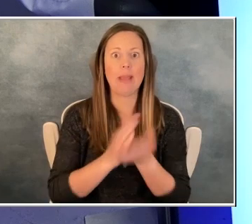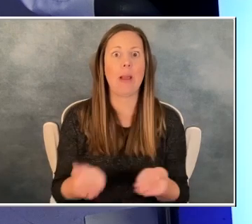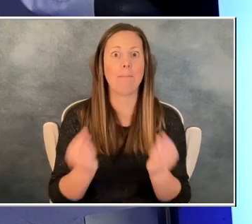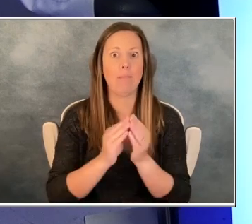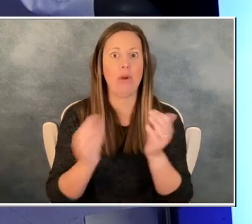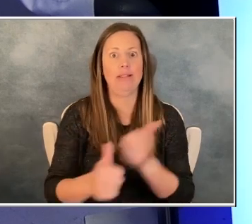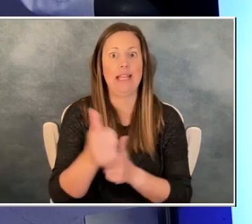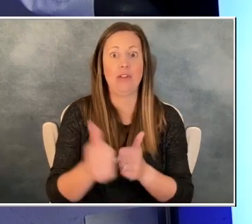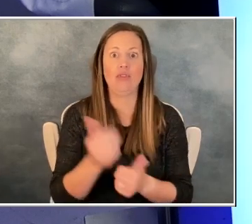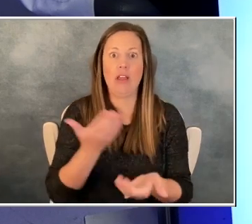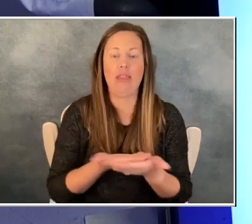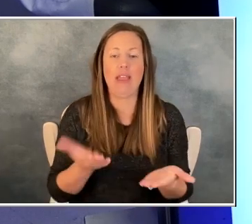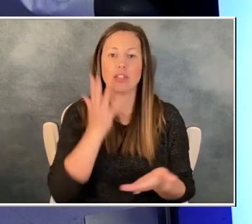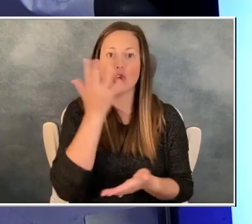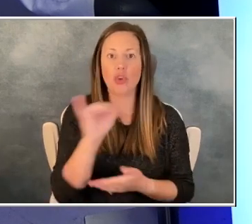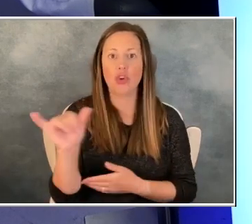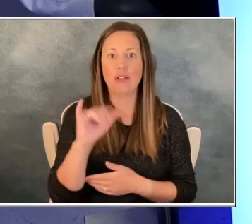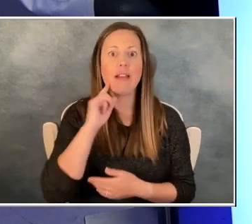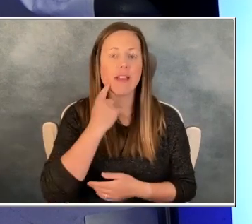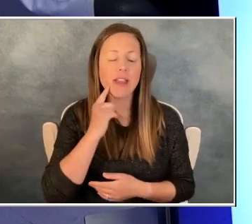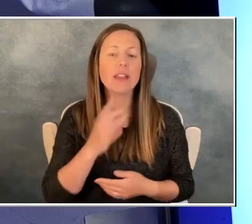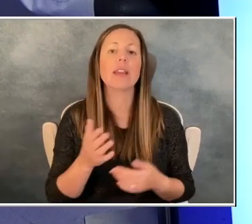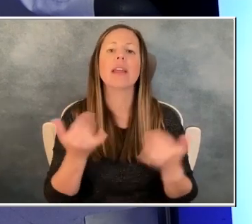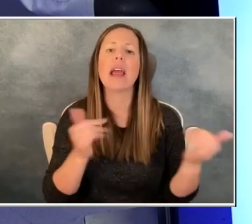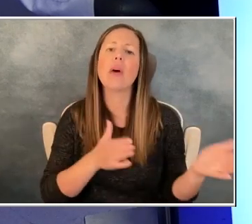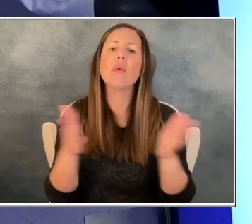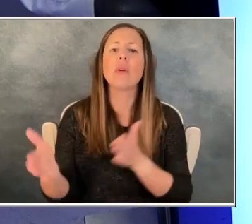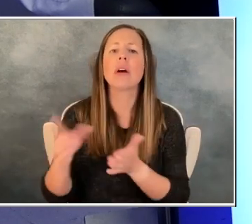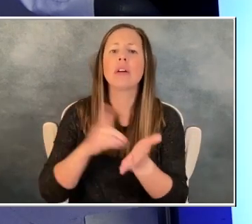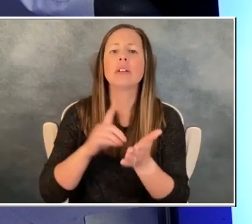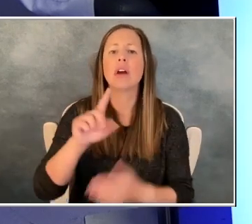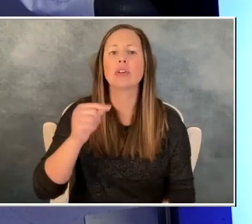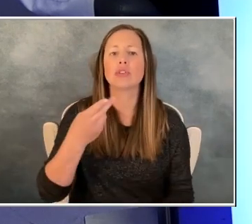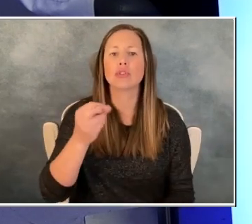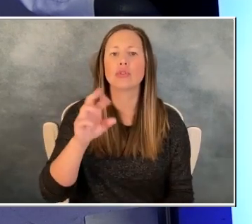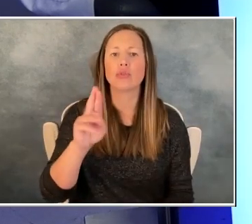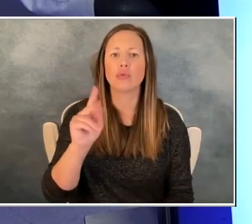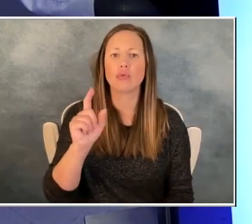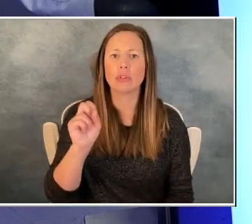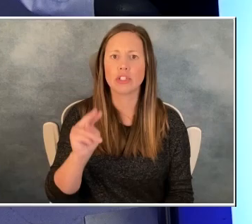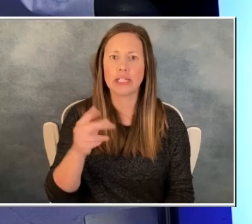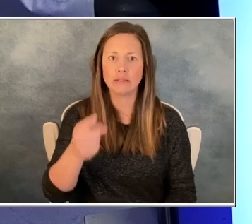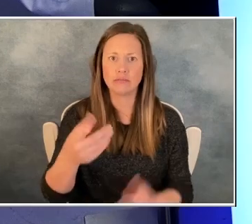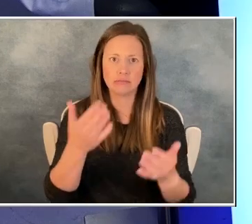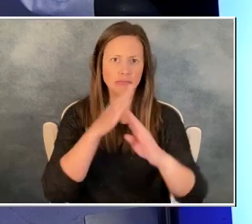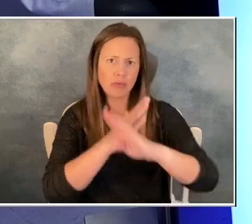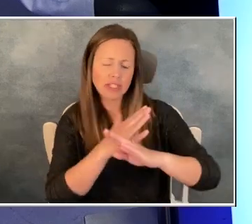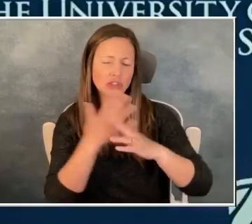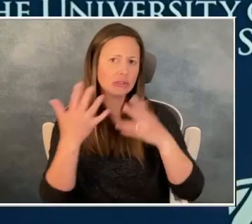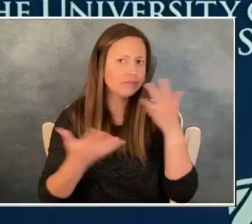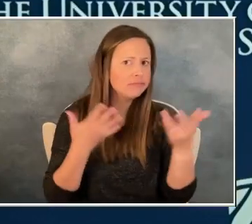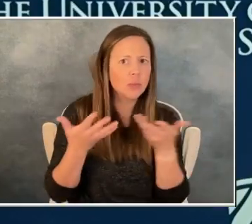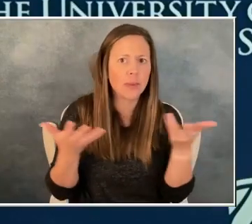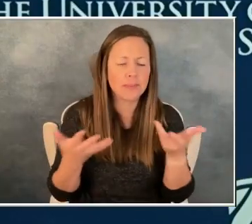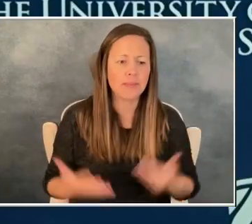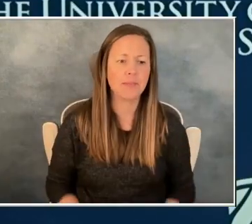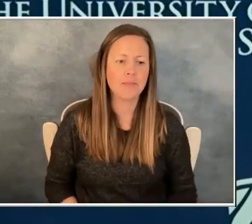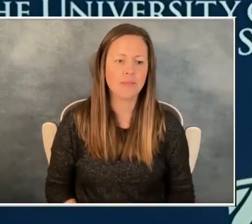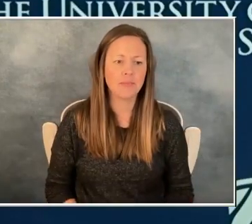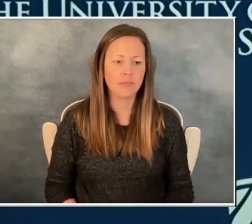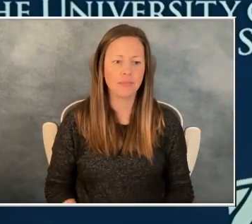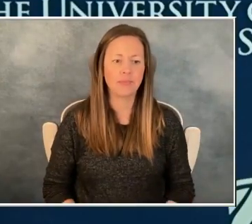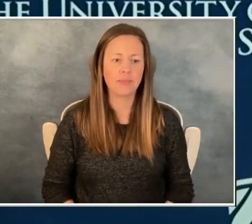bring in Dr. Thornton. Do you have anything in terms of prevention that you'd like to add when it comes to younger children? So I think it's important for